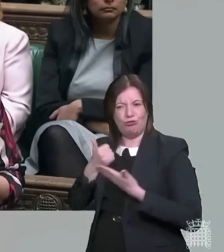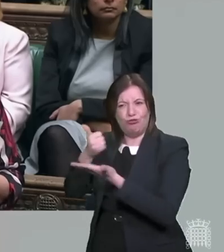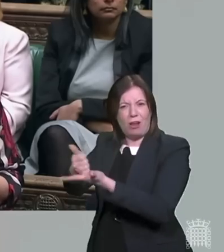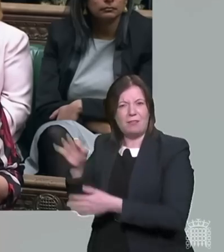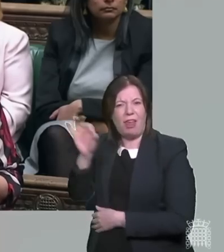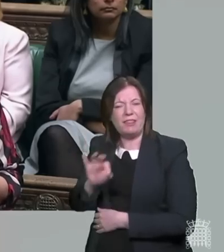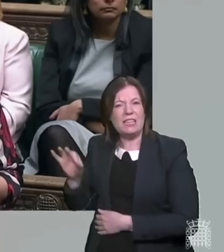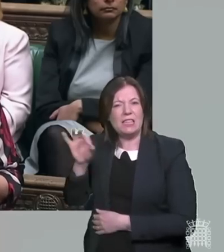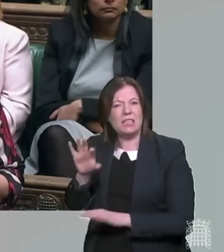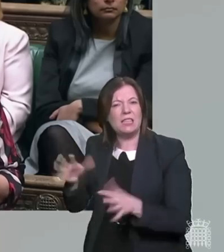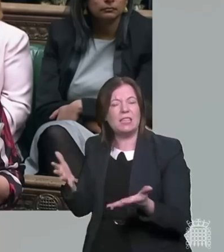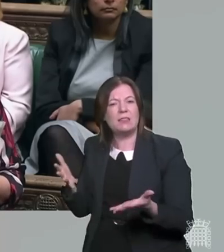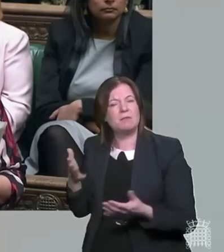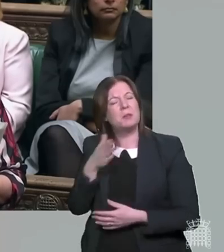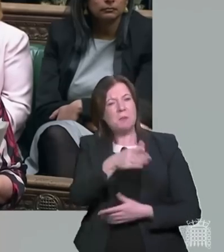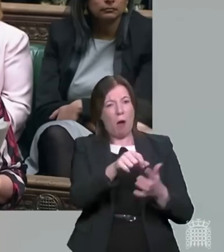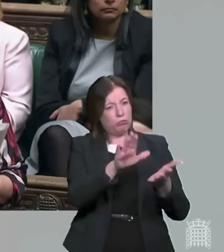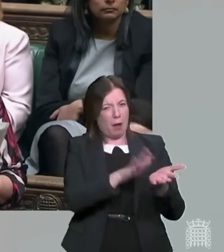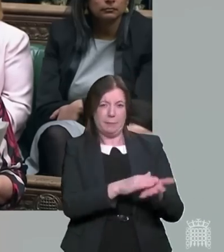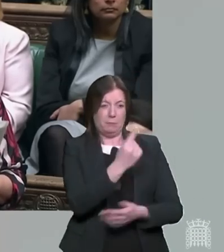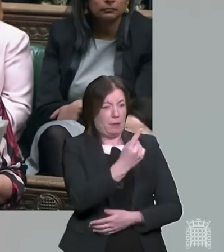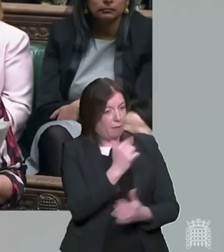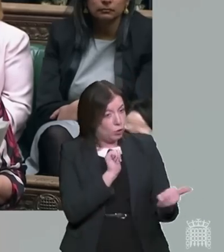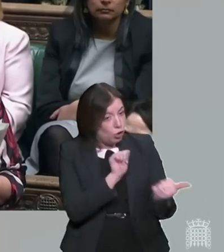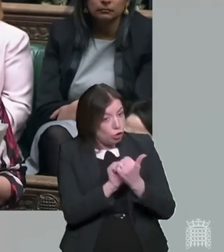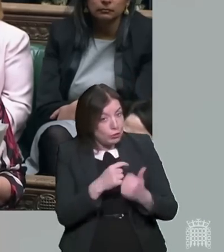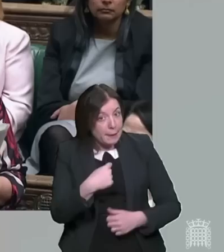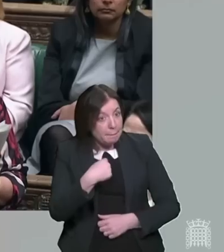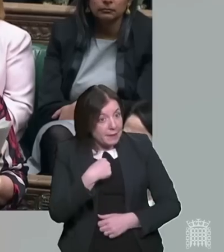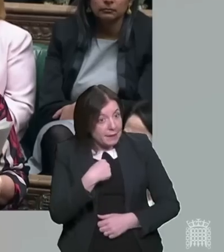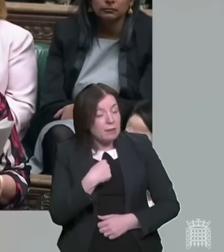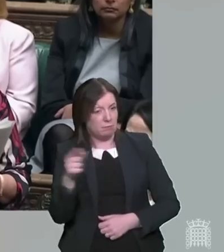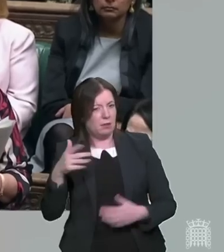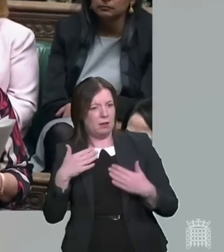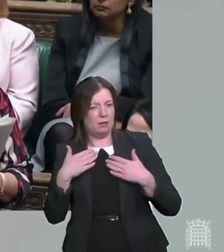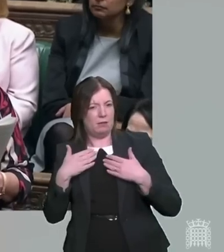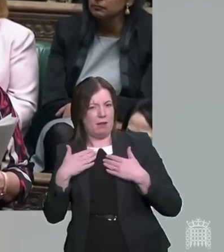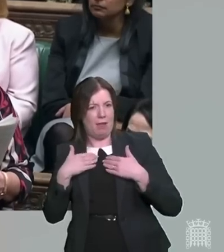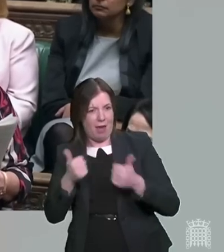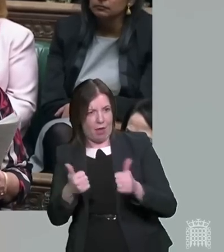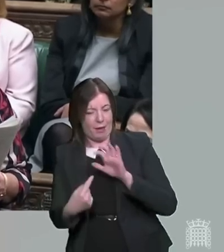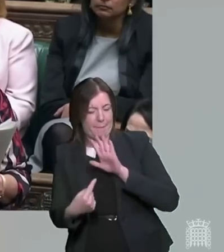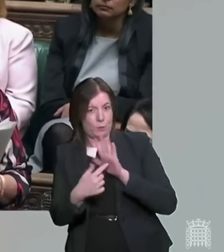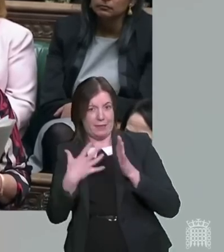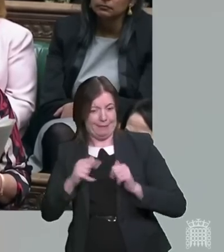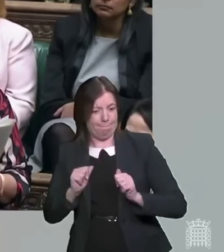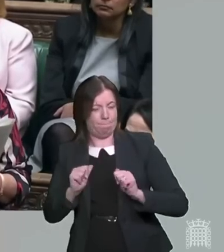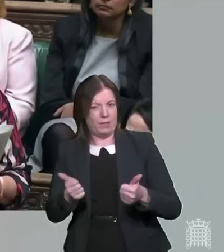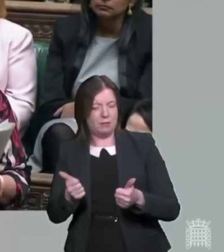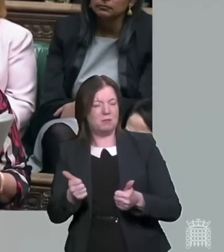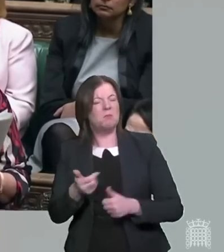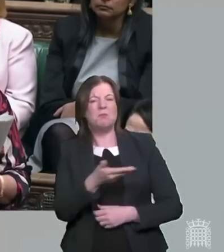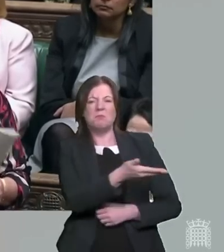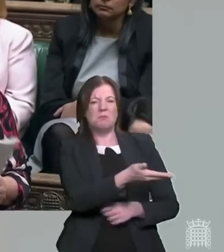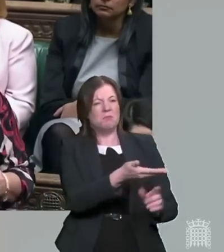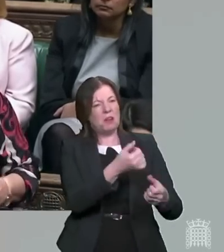Minister agrees with me that this sector is vital to the long-term health of our communities, why is his government not providing